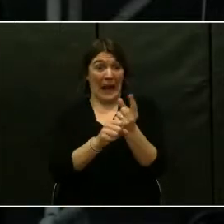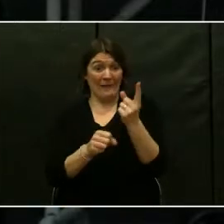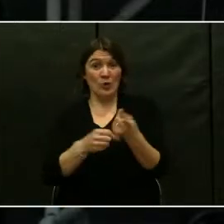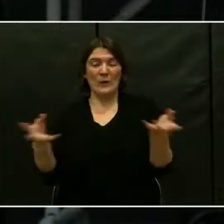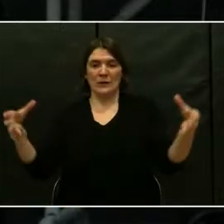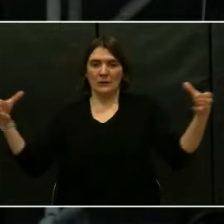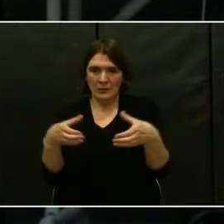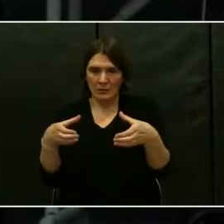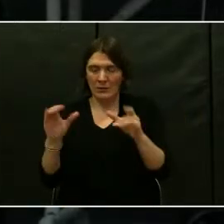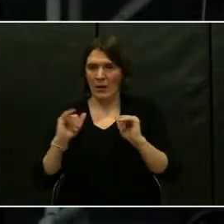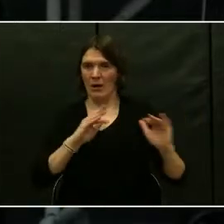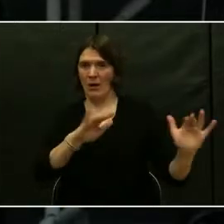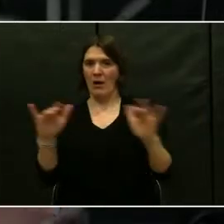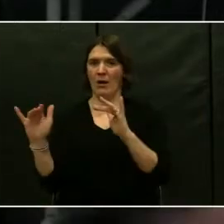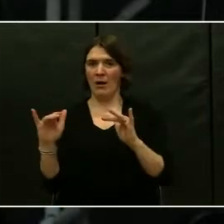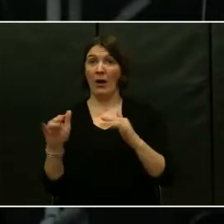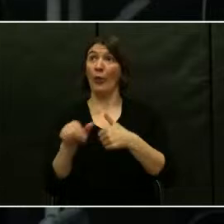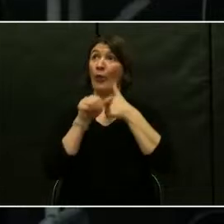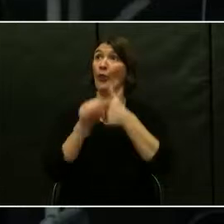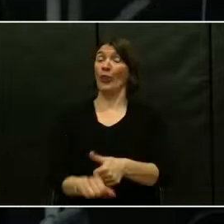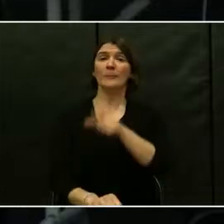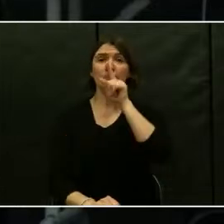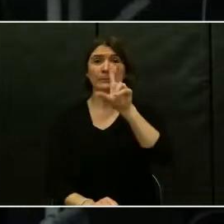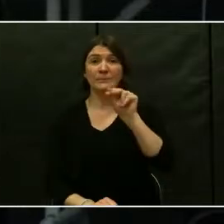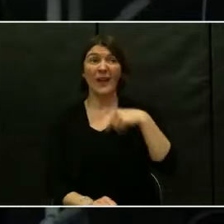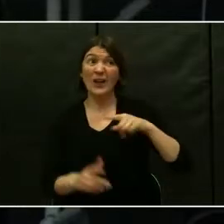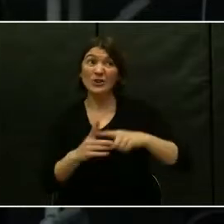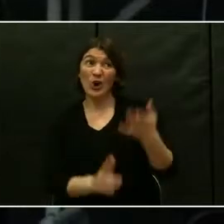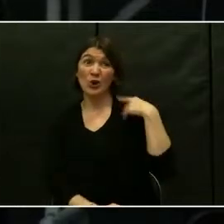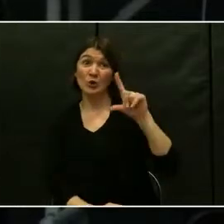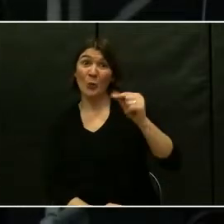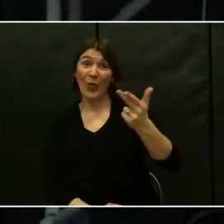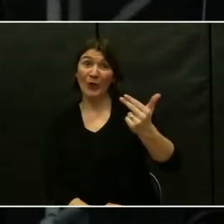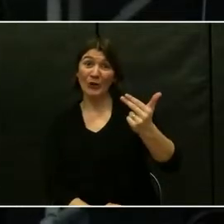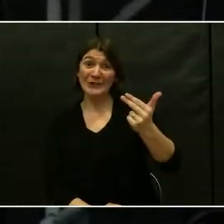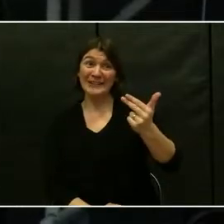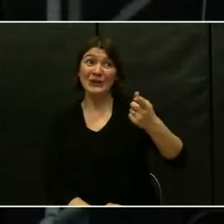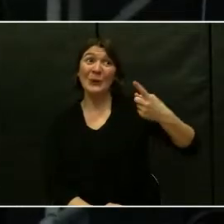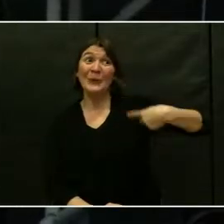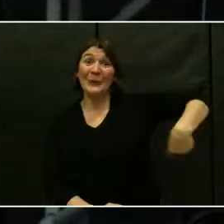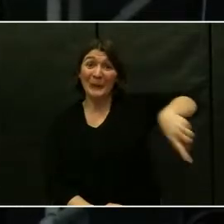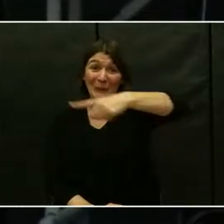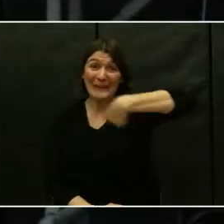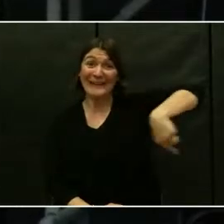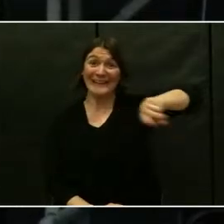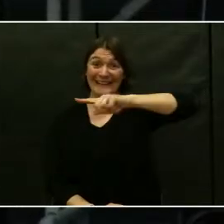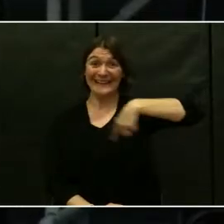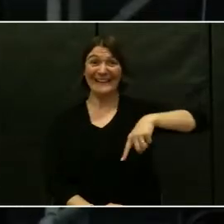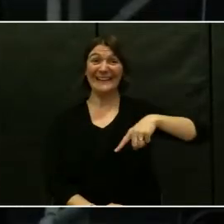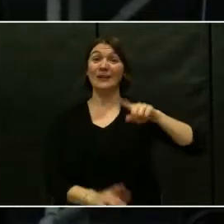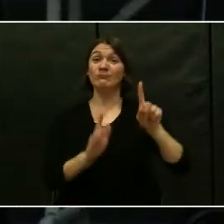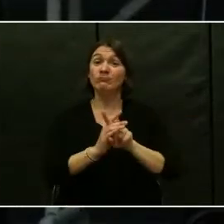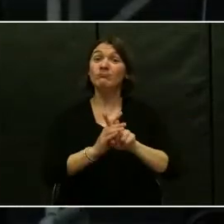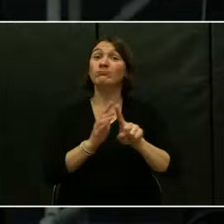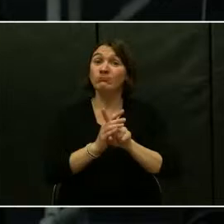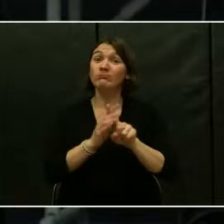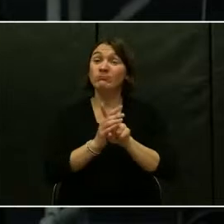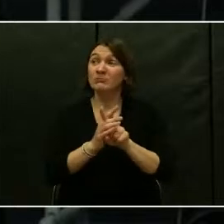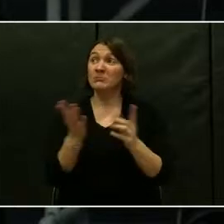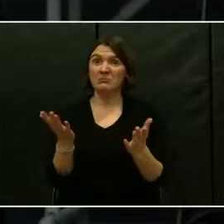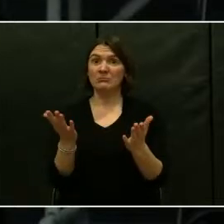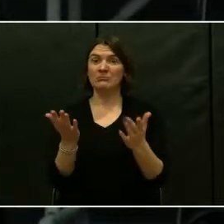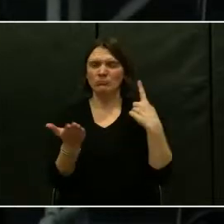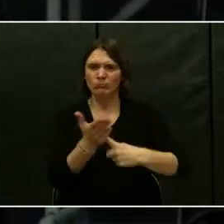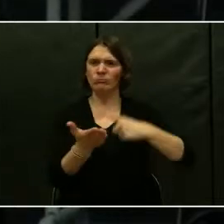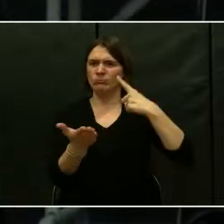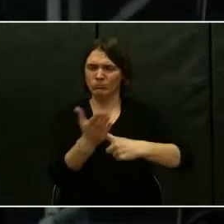privilege of serving at RTM starting back in 2013 we those of us who make up this body